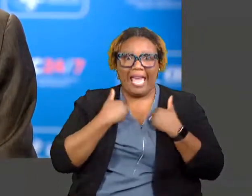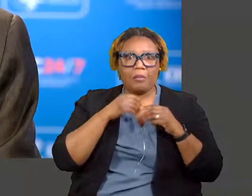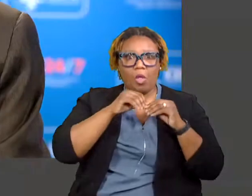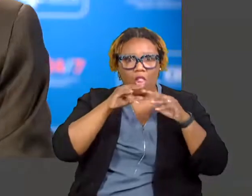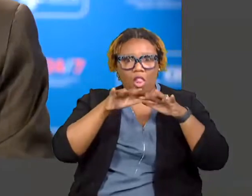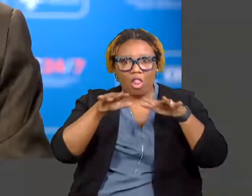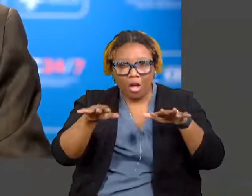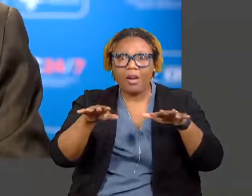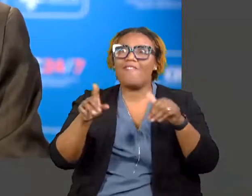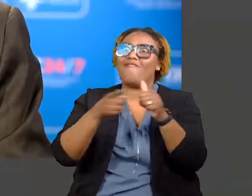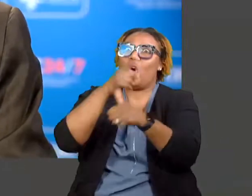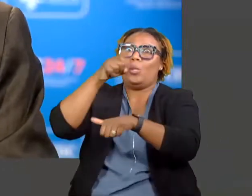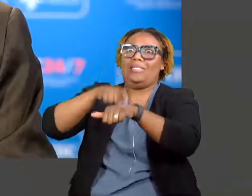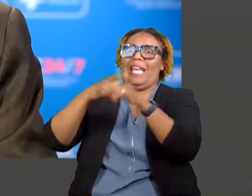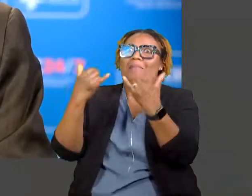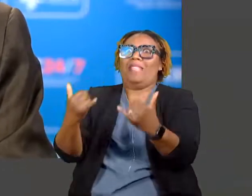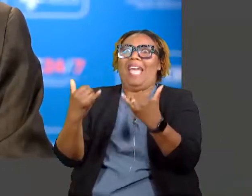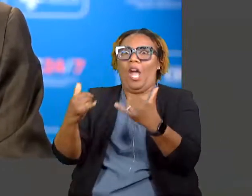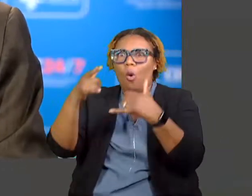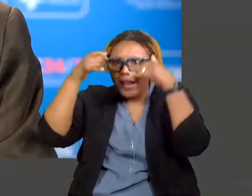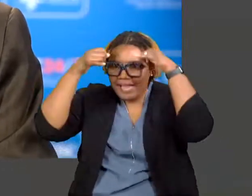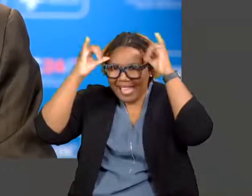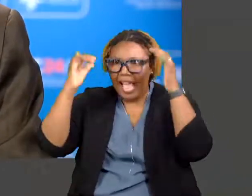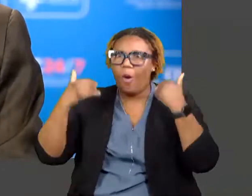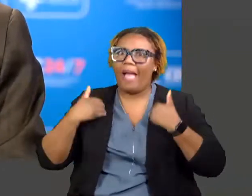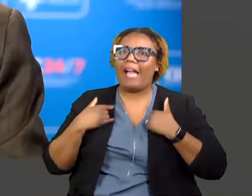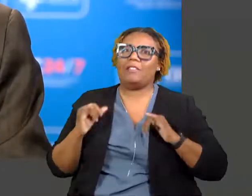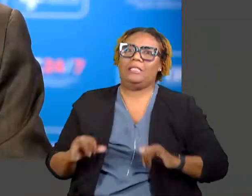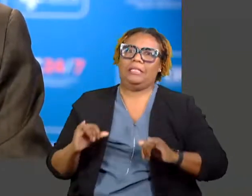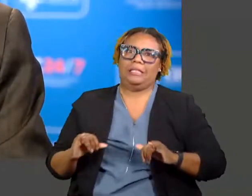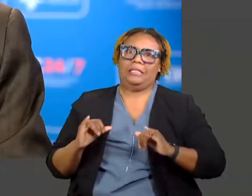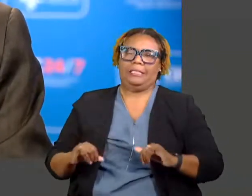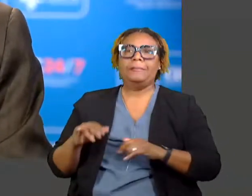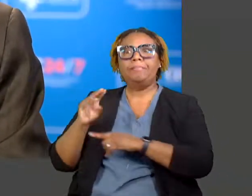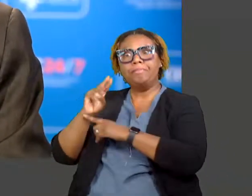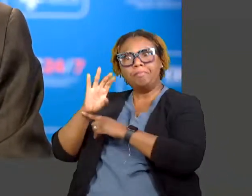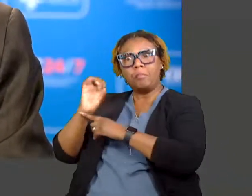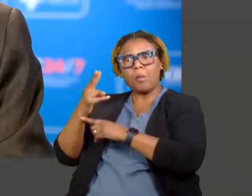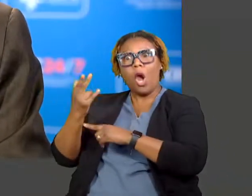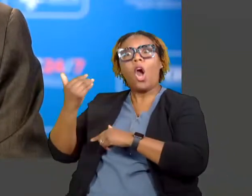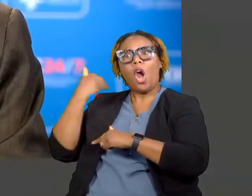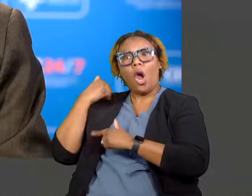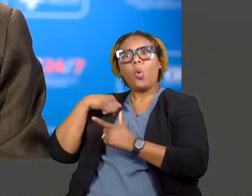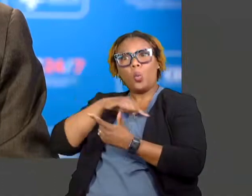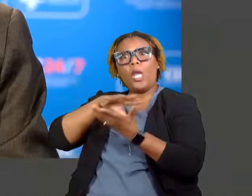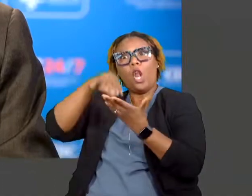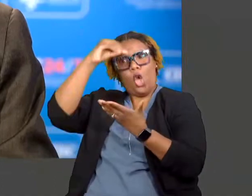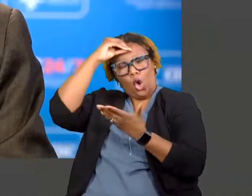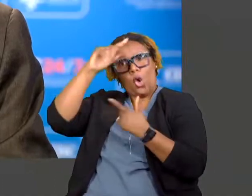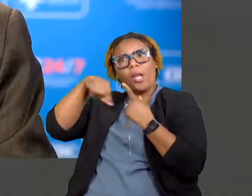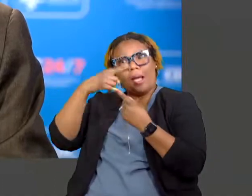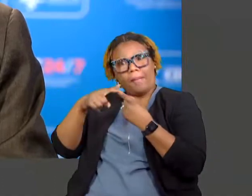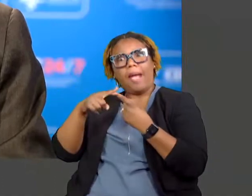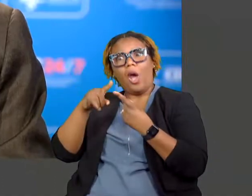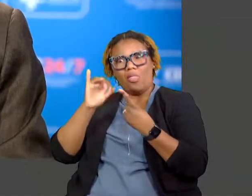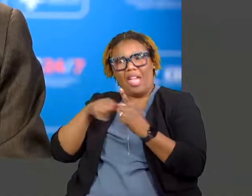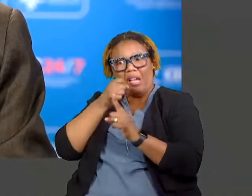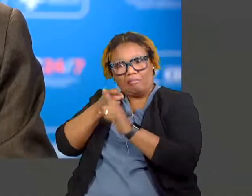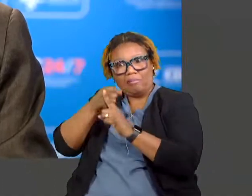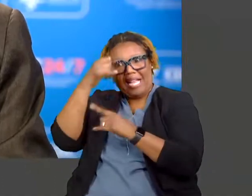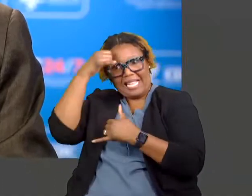time. Since learning about these affected dairy cows back in March, we at the CDC have been working closely